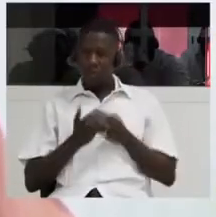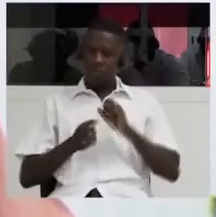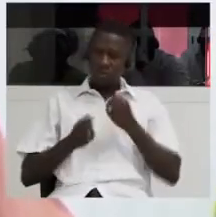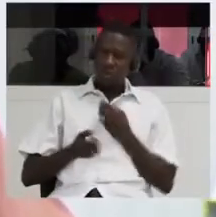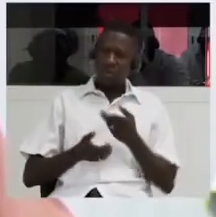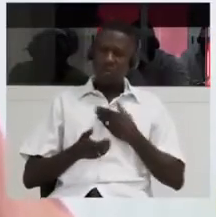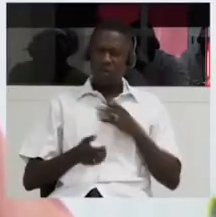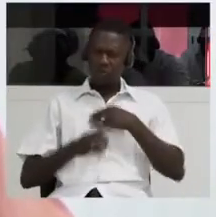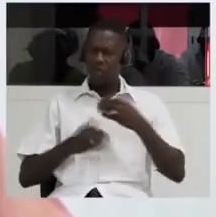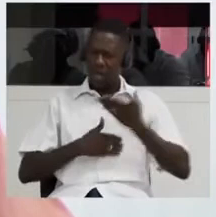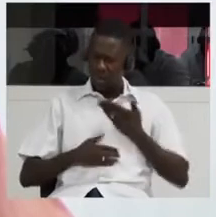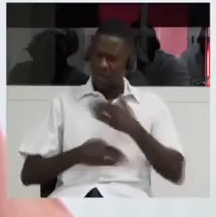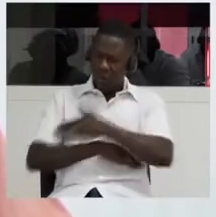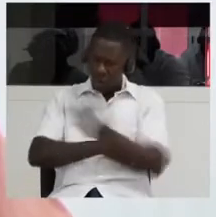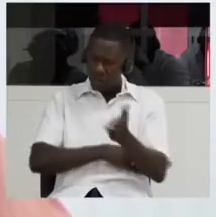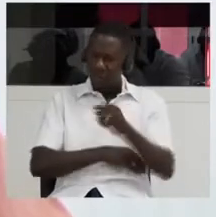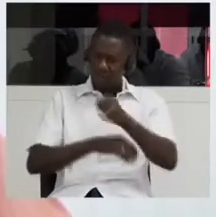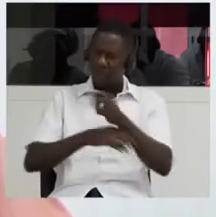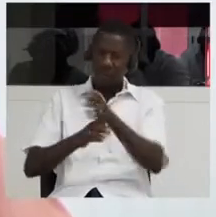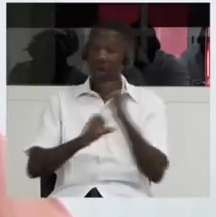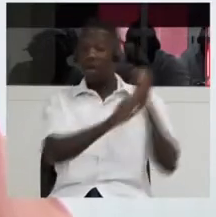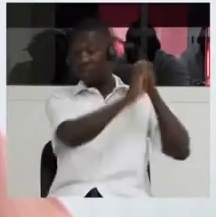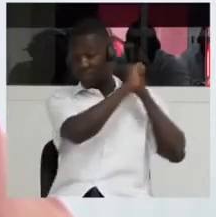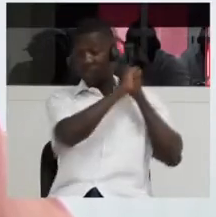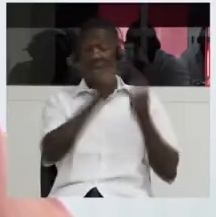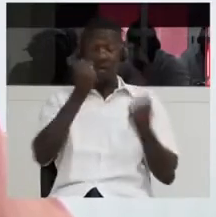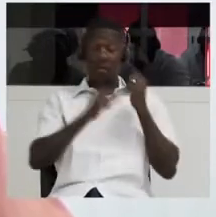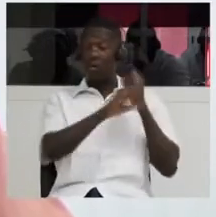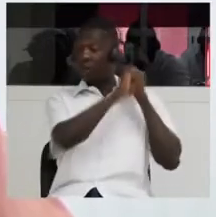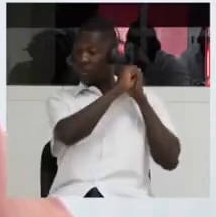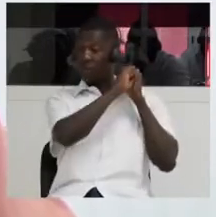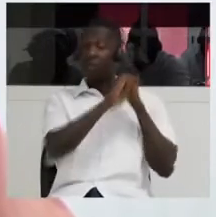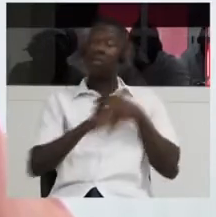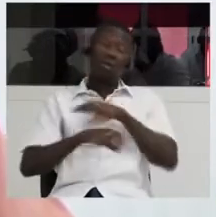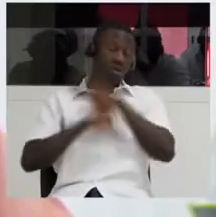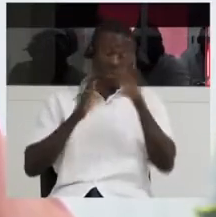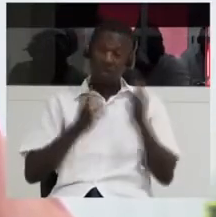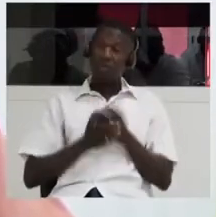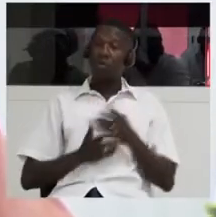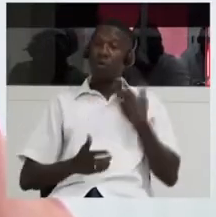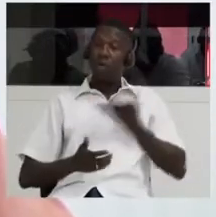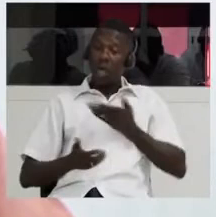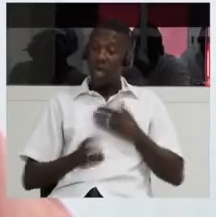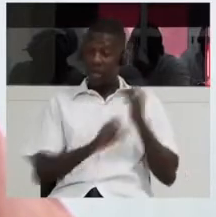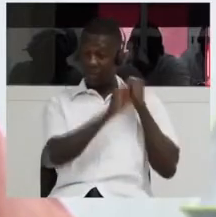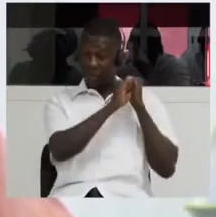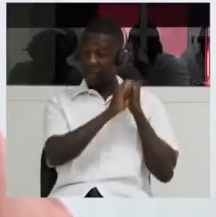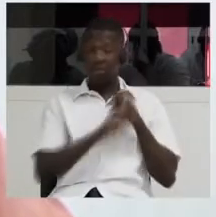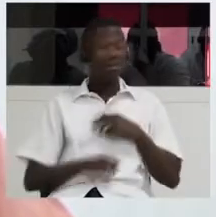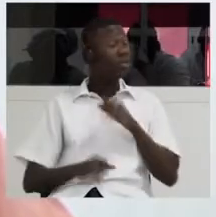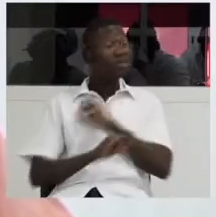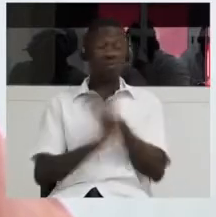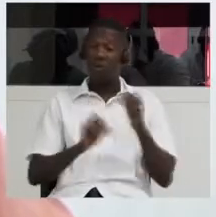heavy weapons, rocket propelled grenade. So when we handle this, there is no force in Gambia that can stop